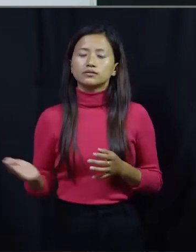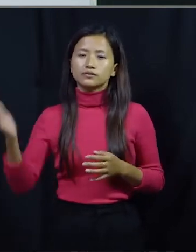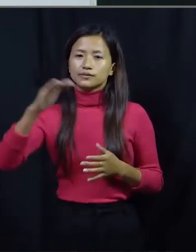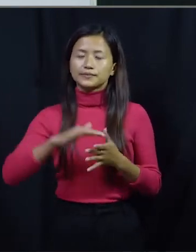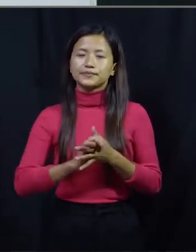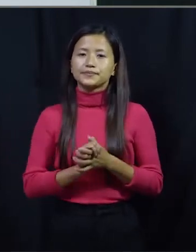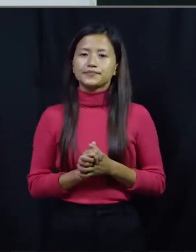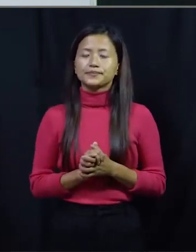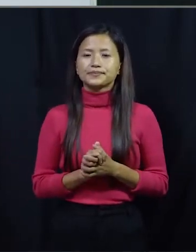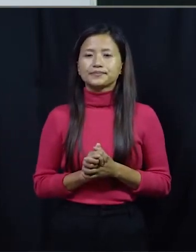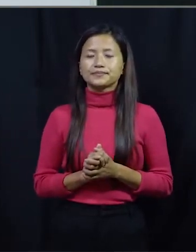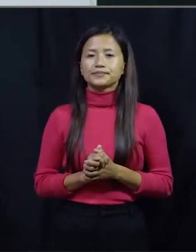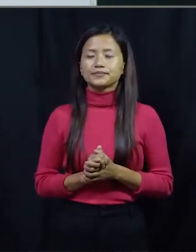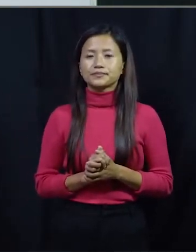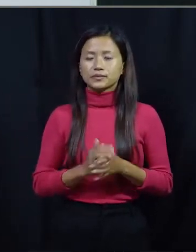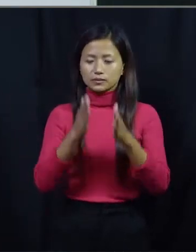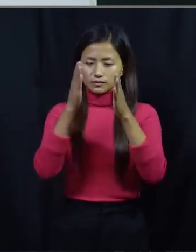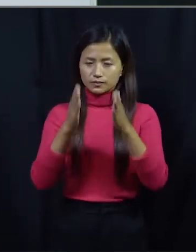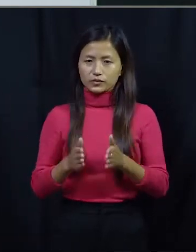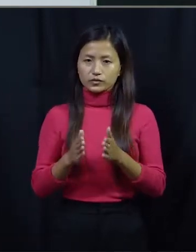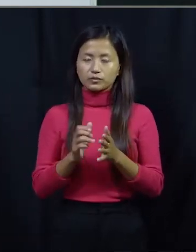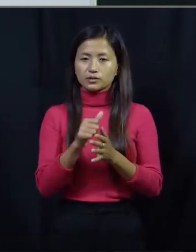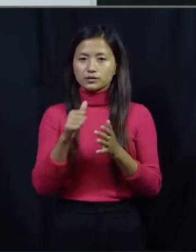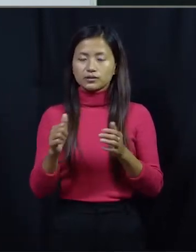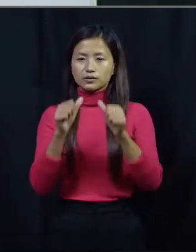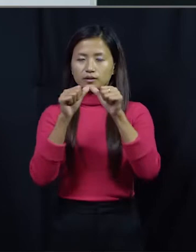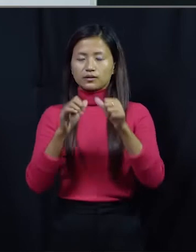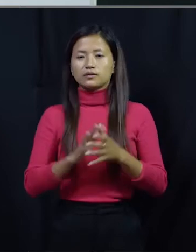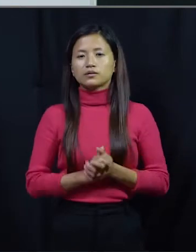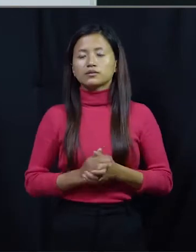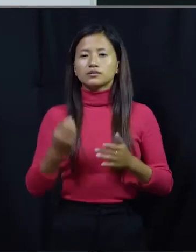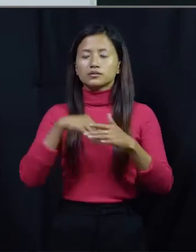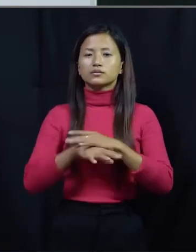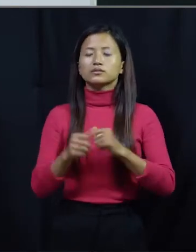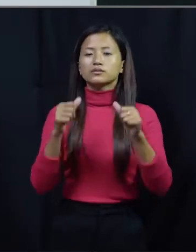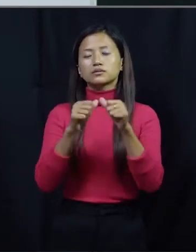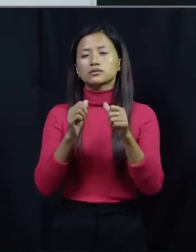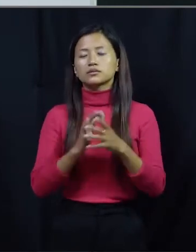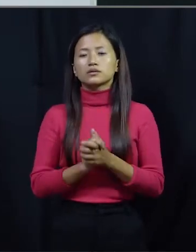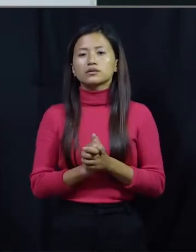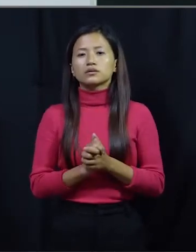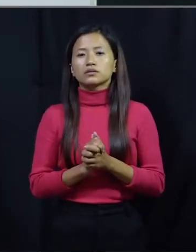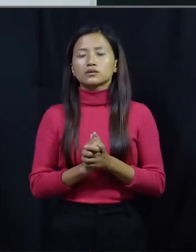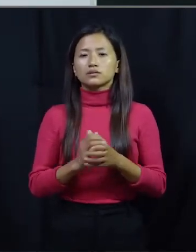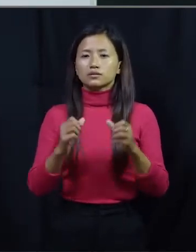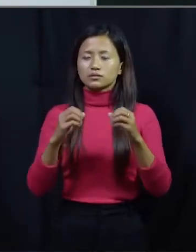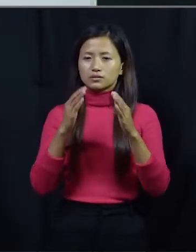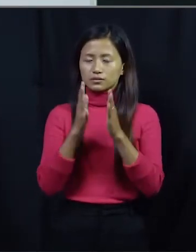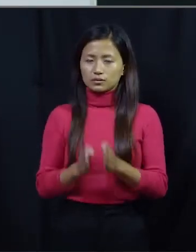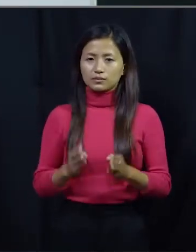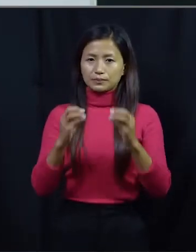from a set A into a set